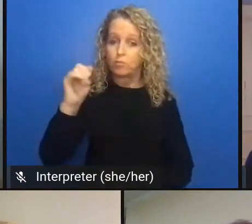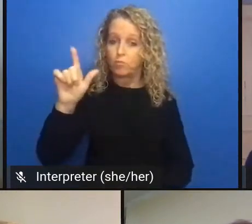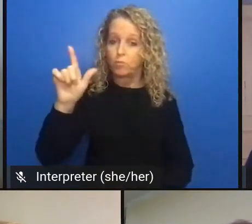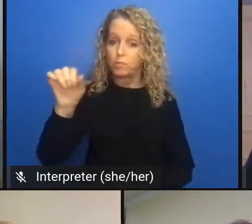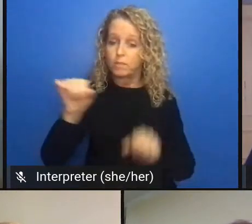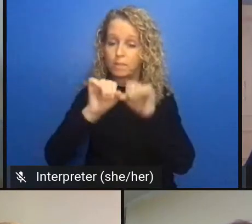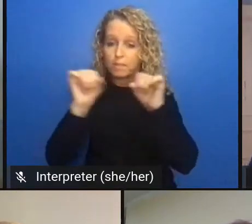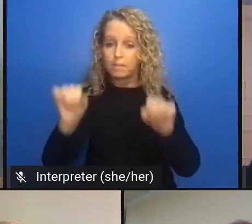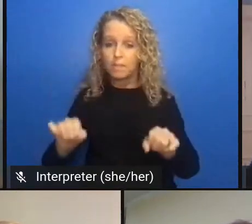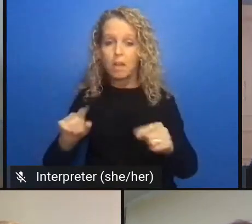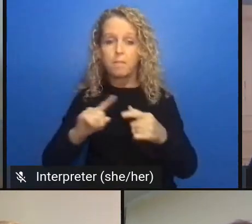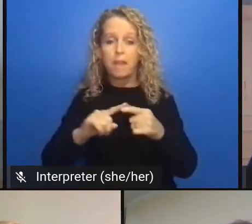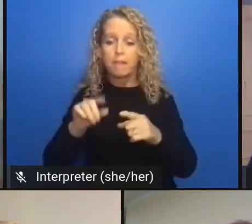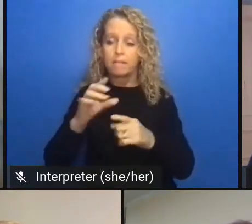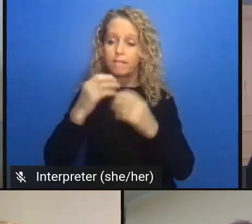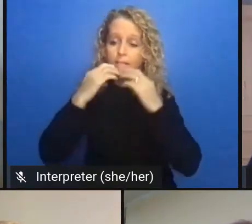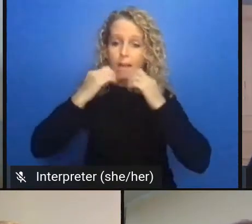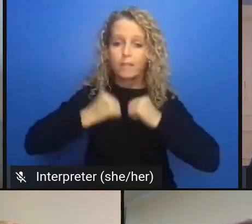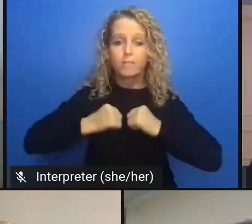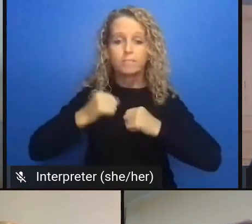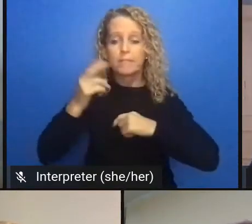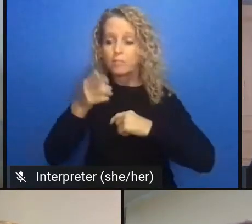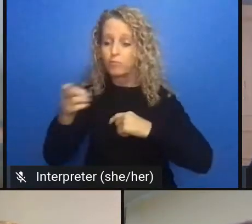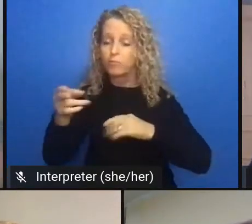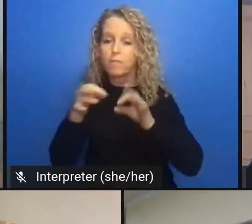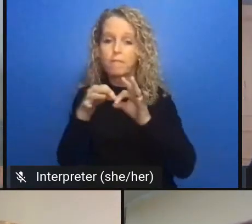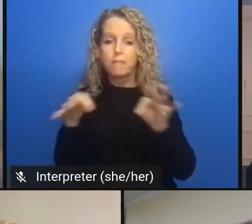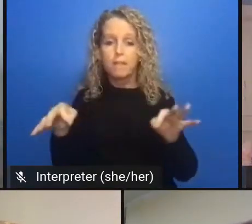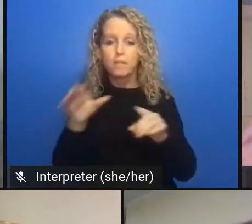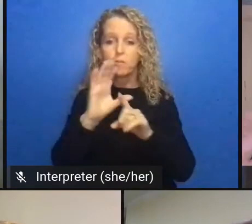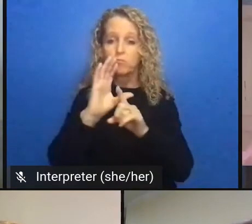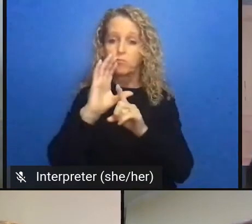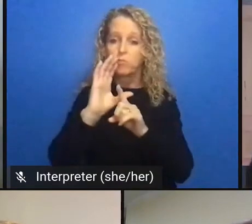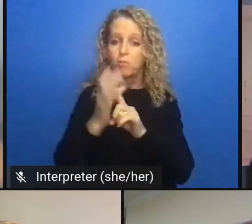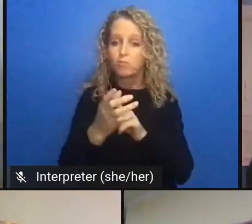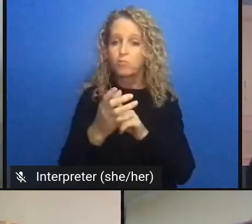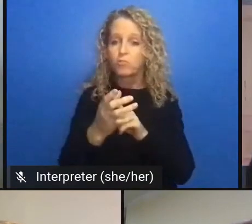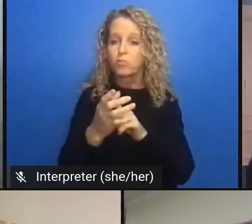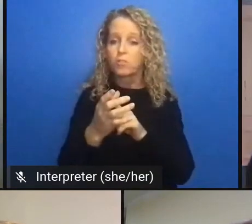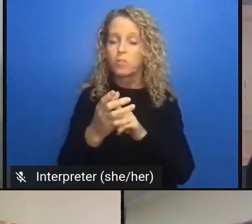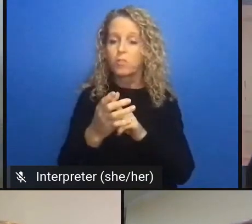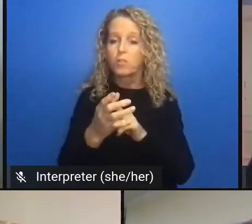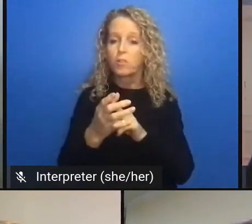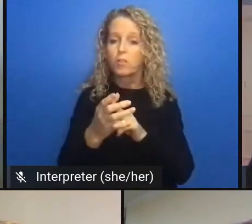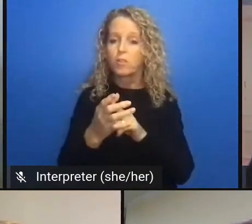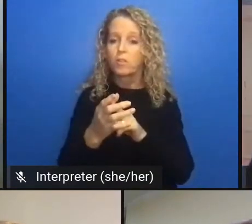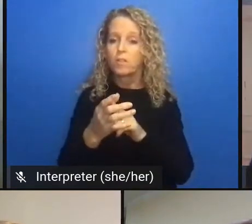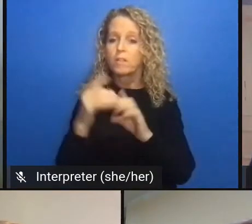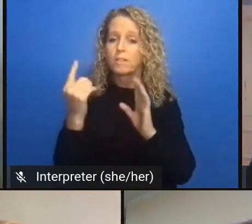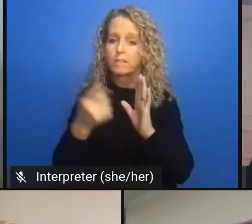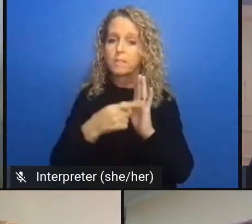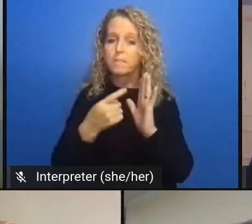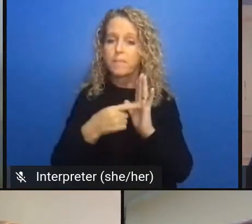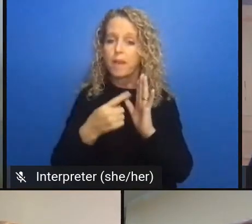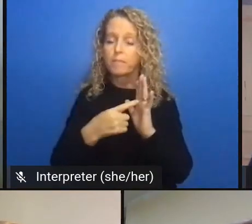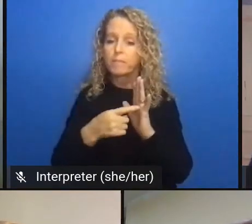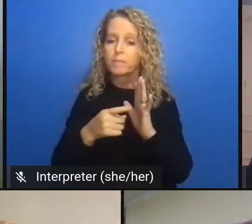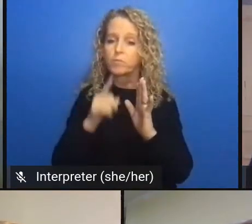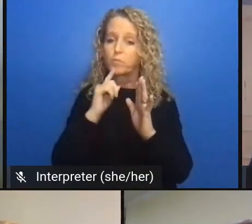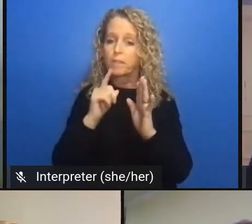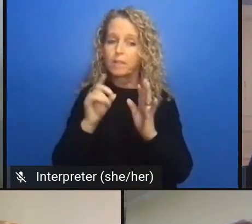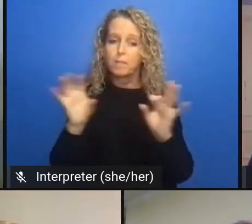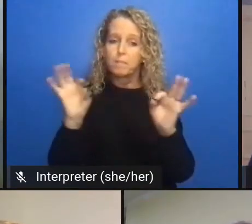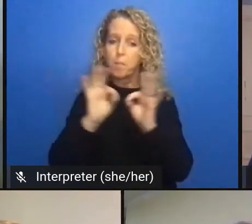your language, culture, and what you build is really a product of your mind. And so it's so